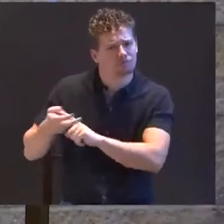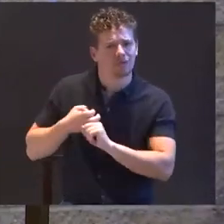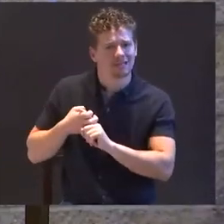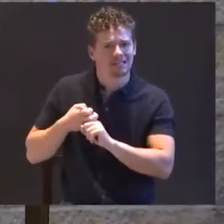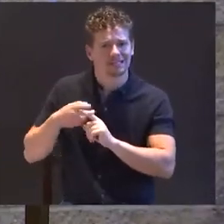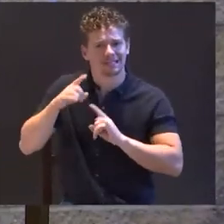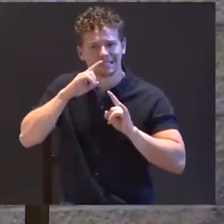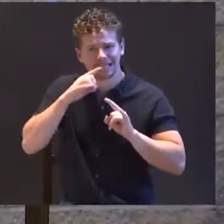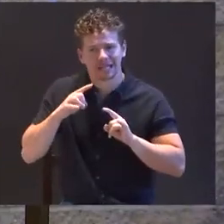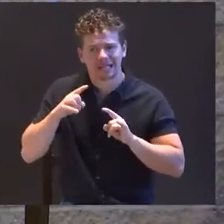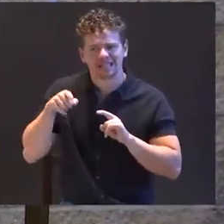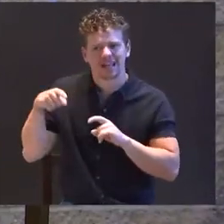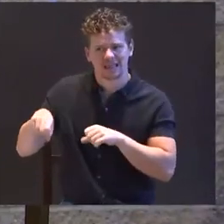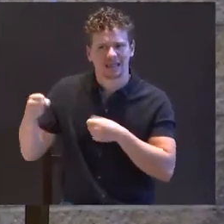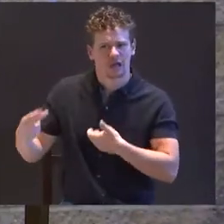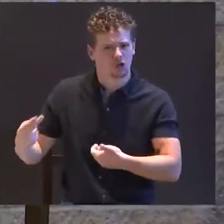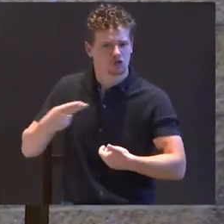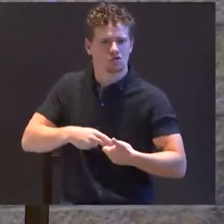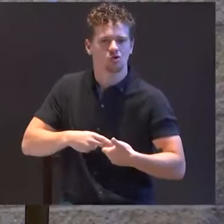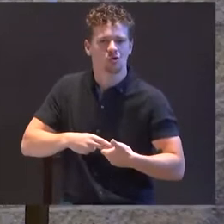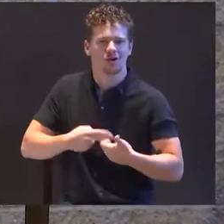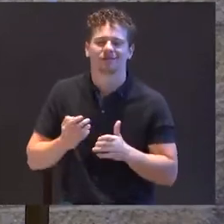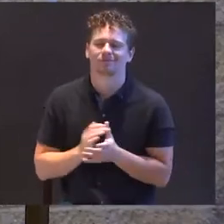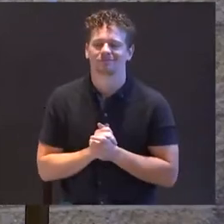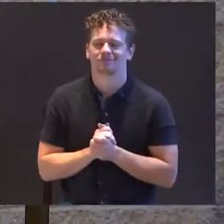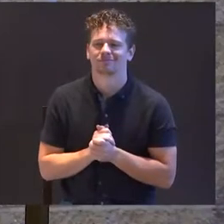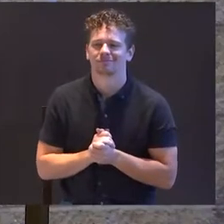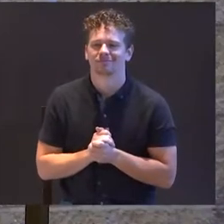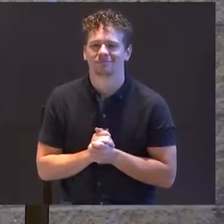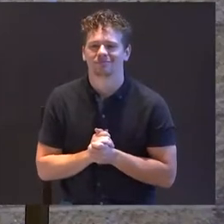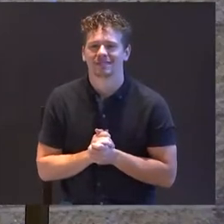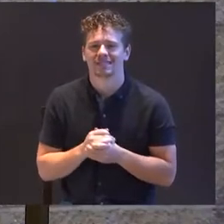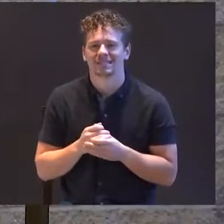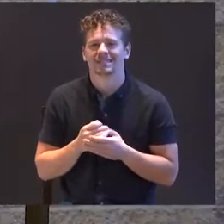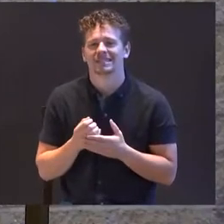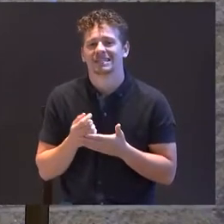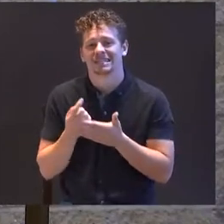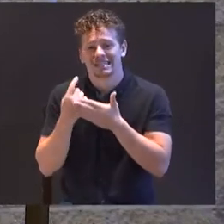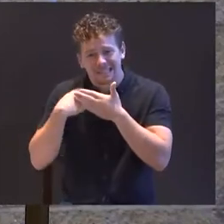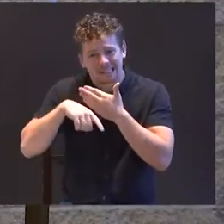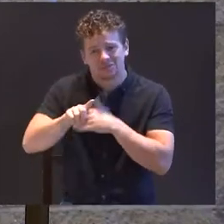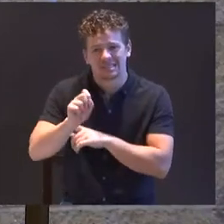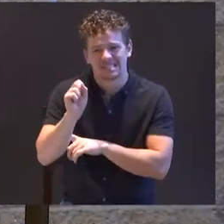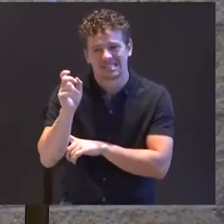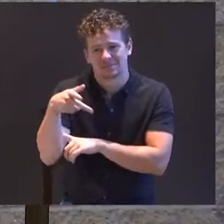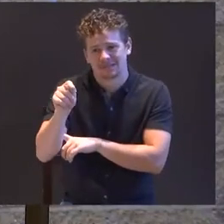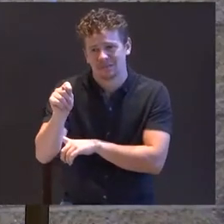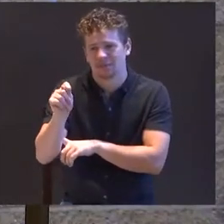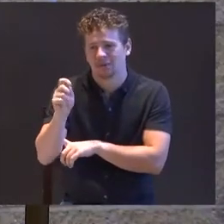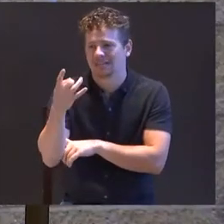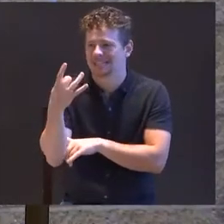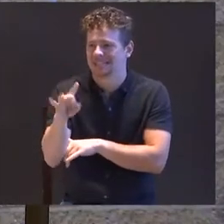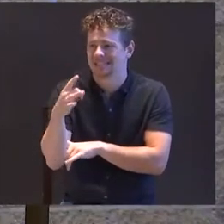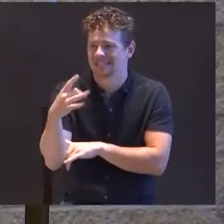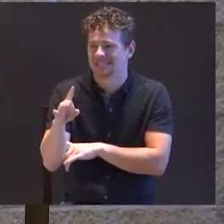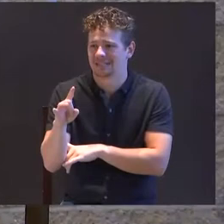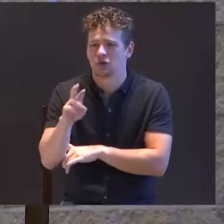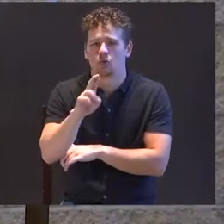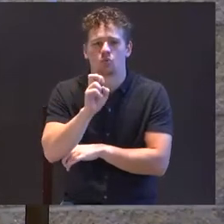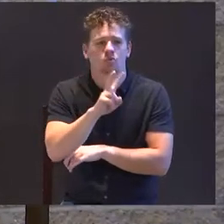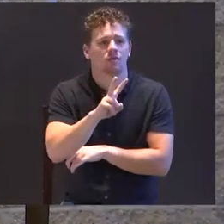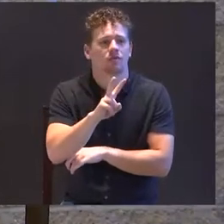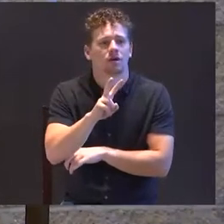John. Next Sunday, September 18th, we're very honored to welcome Reverend Dr.